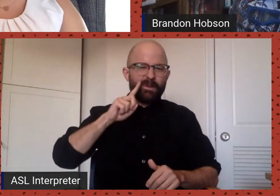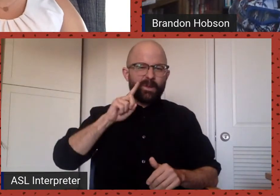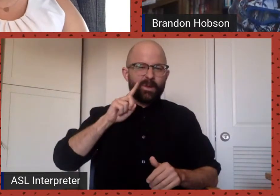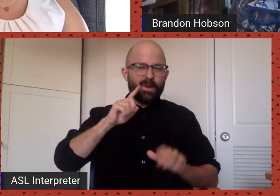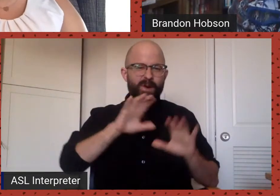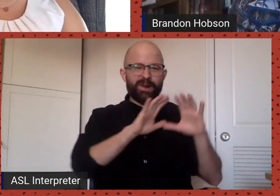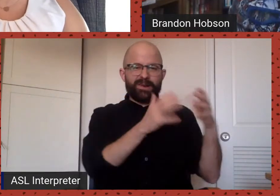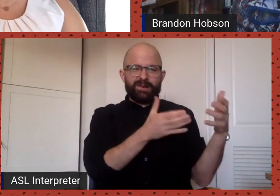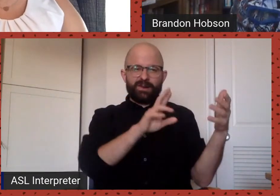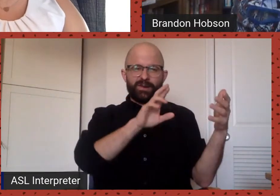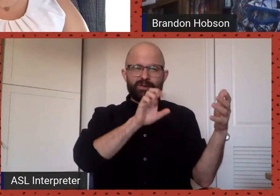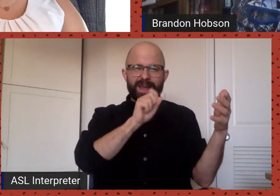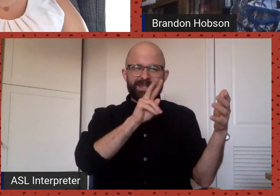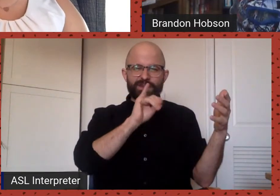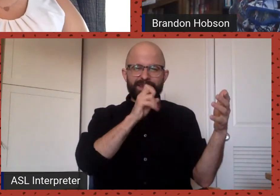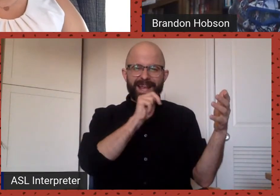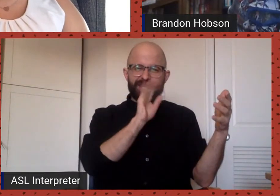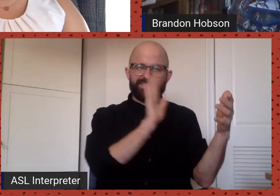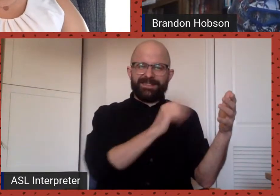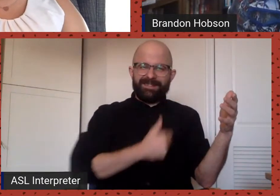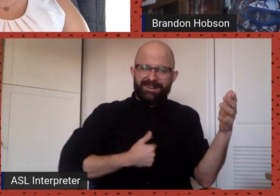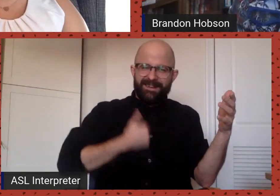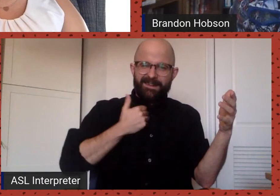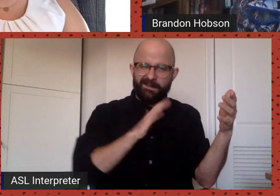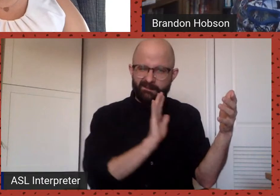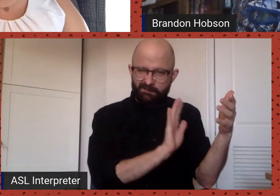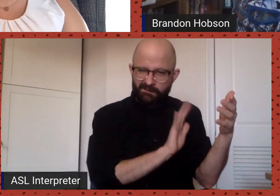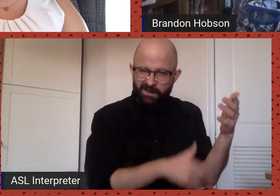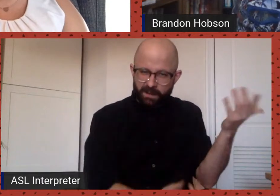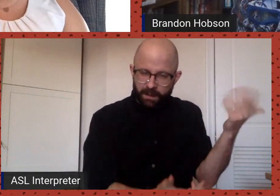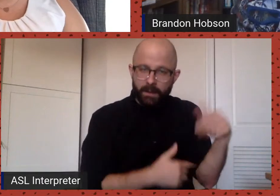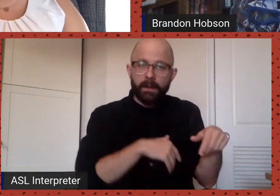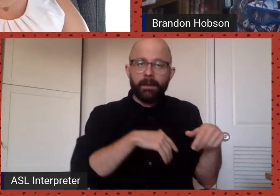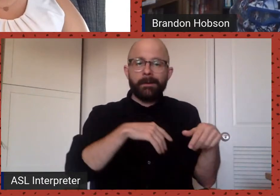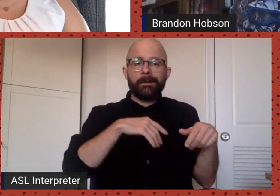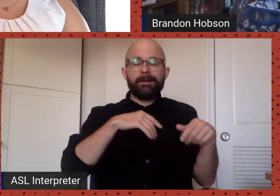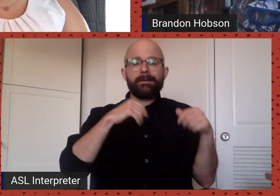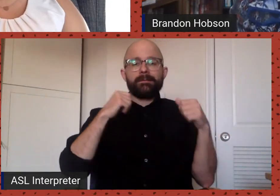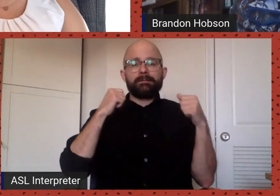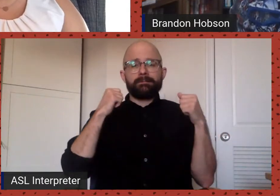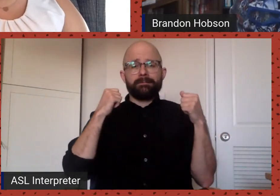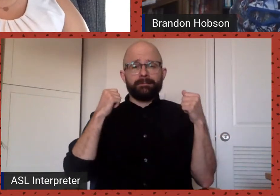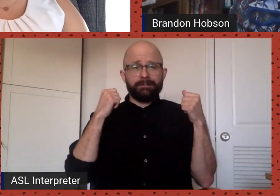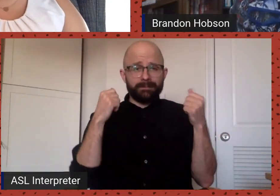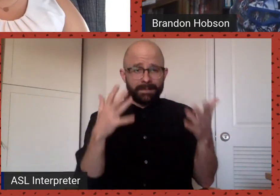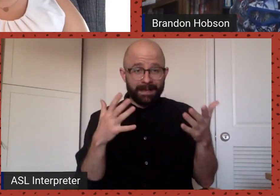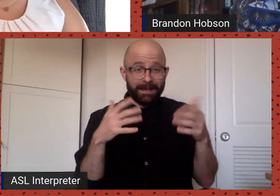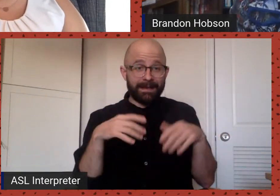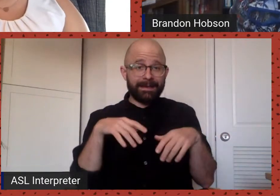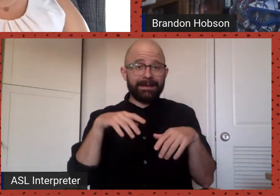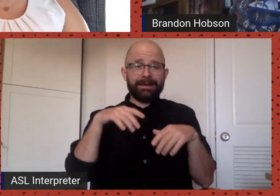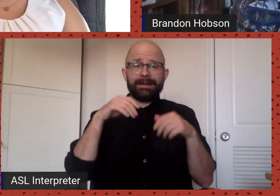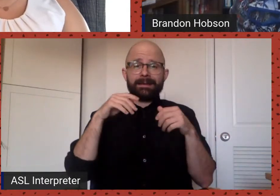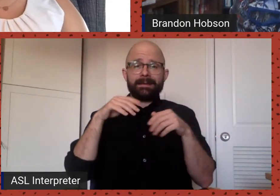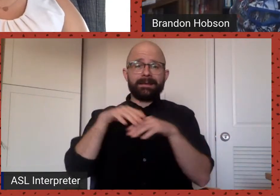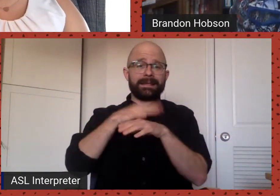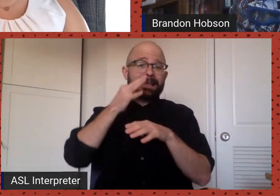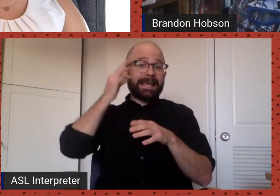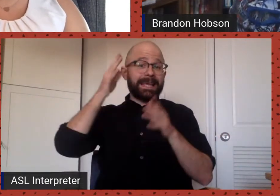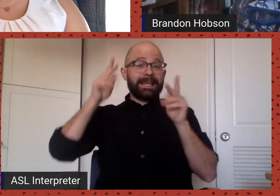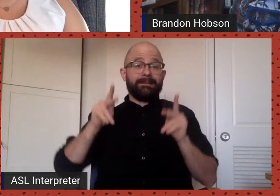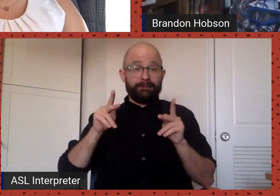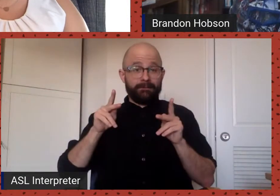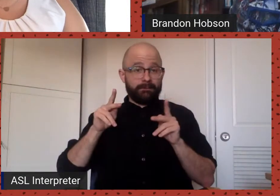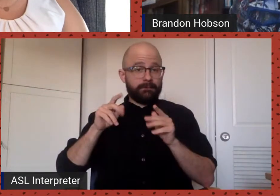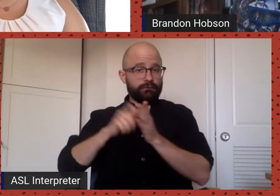right? And there are so many Native writers out there right now writing,